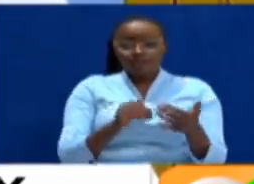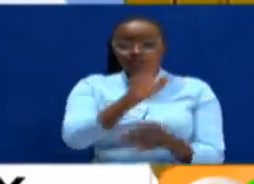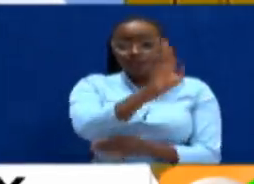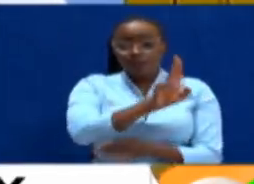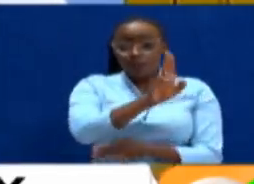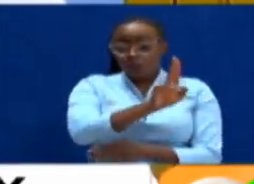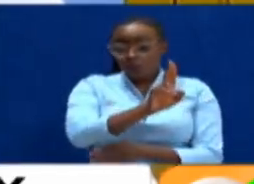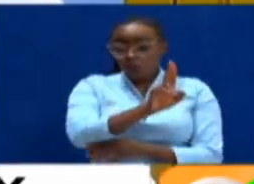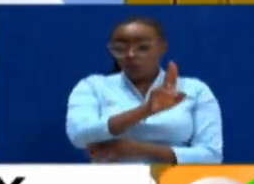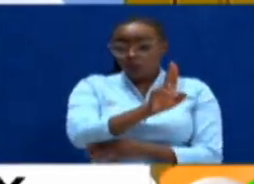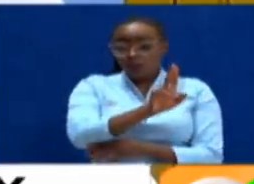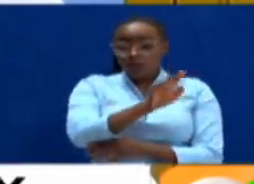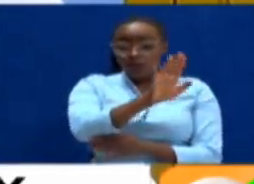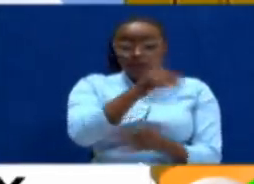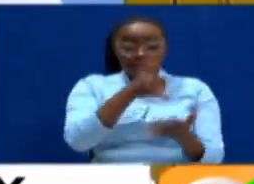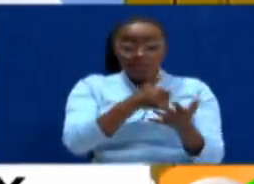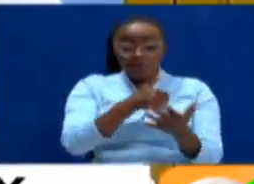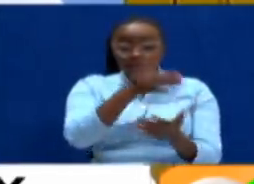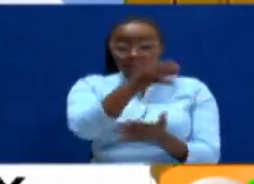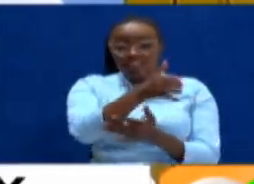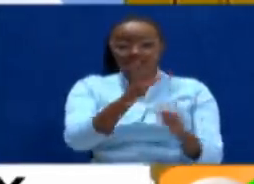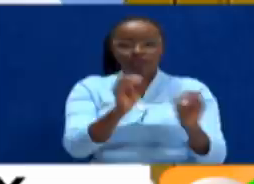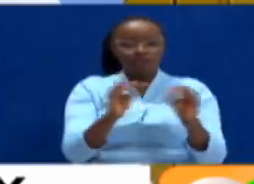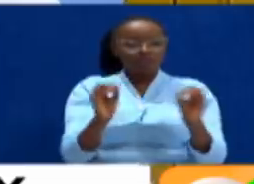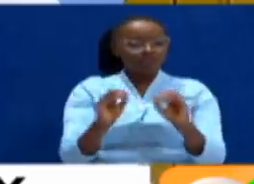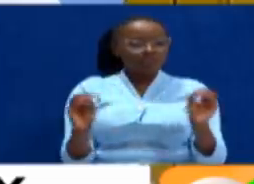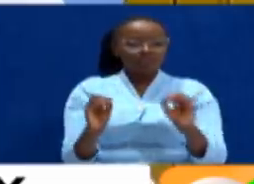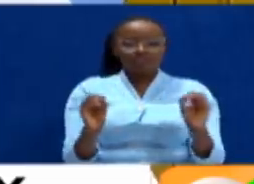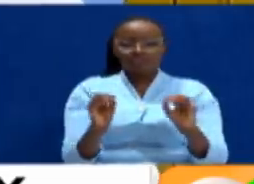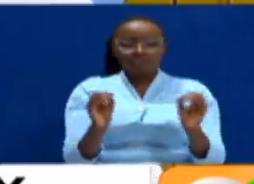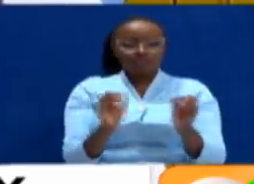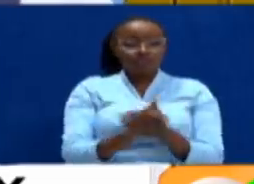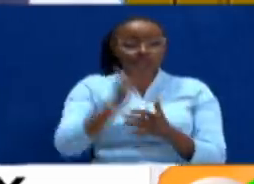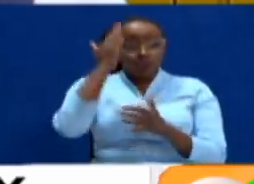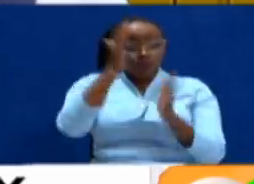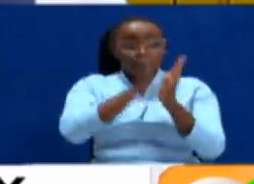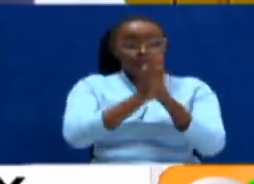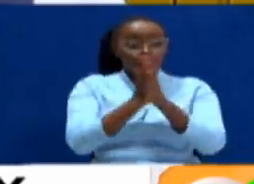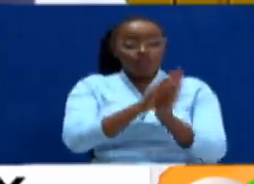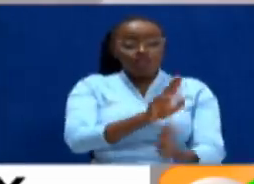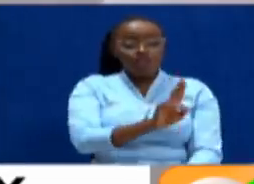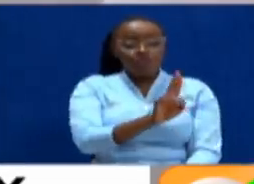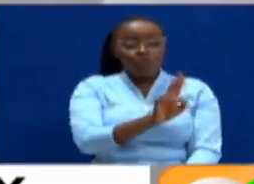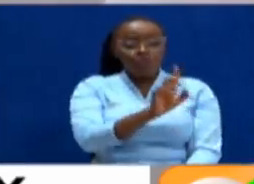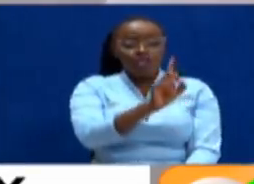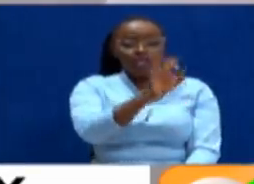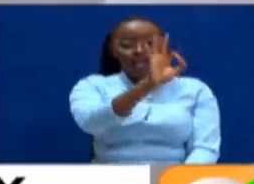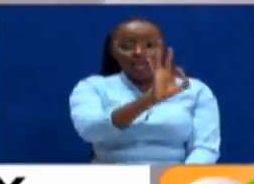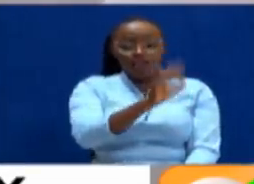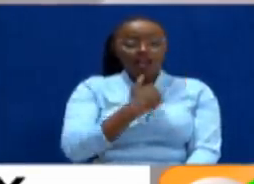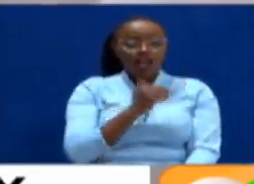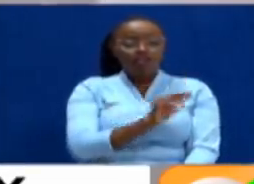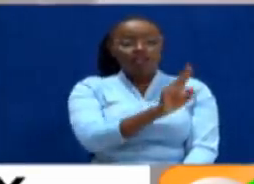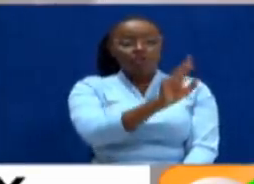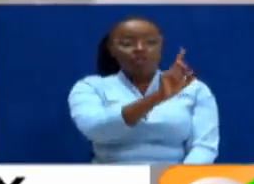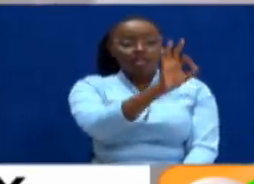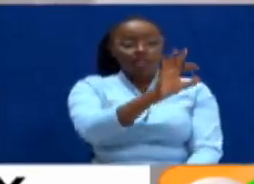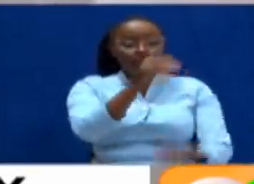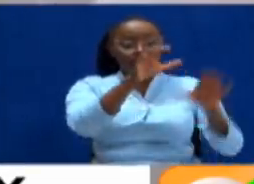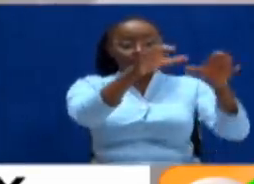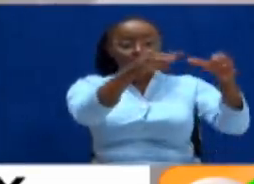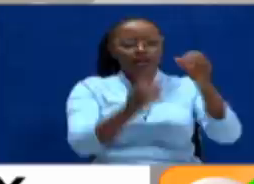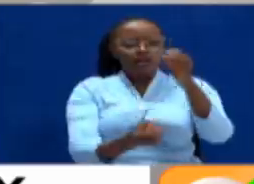Uhuru was not part of his game plan. Yeah, not at all. You remember the story of UDF. Yeah, there was UDF. How the party